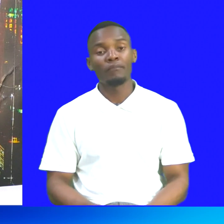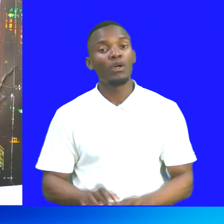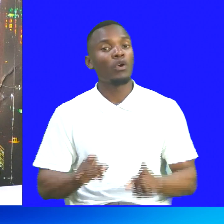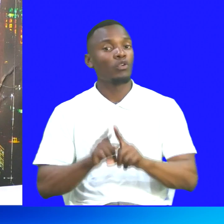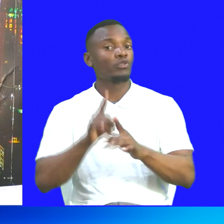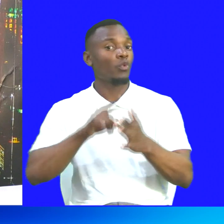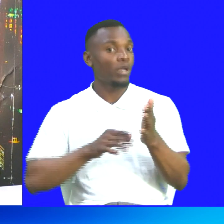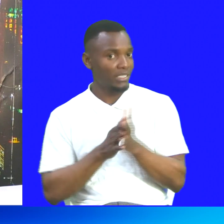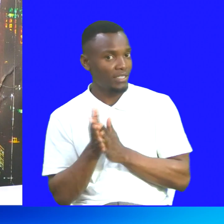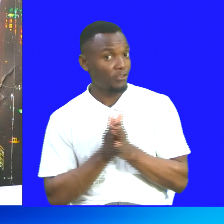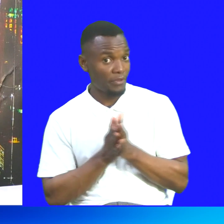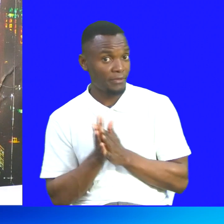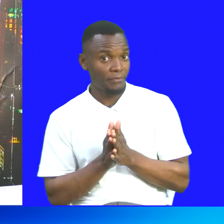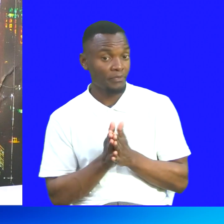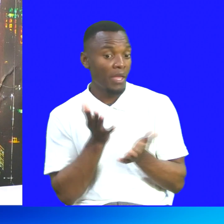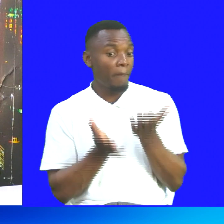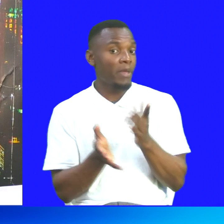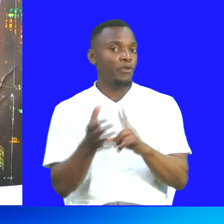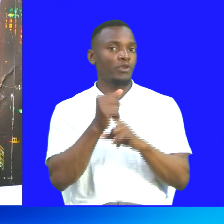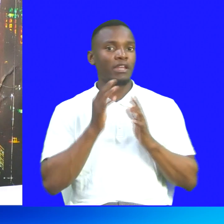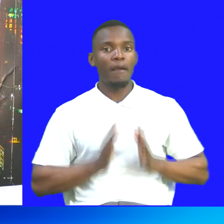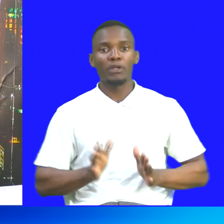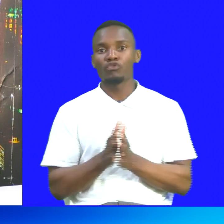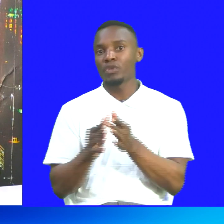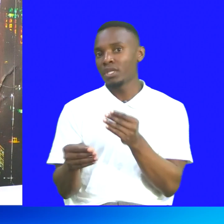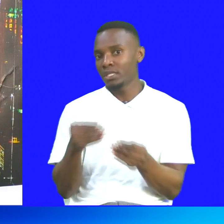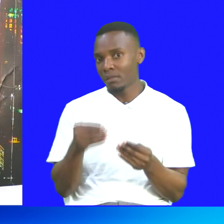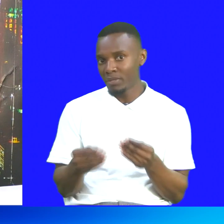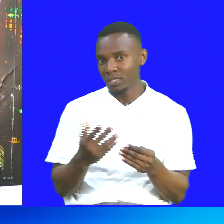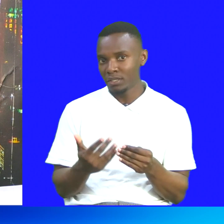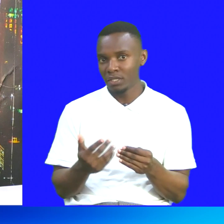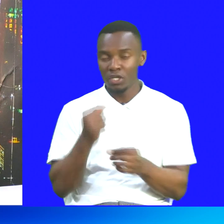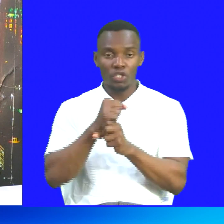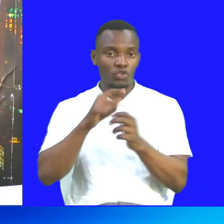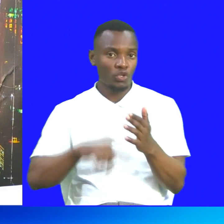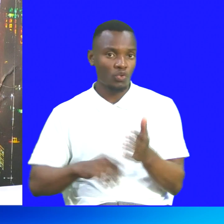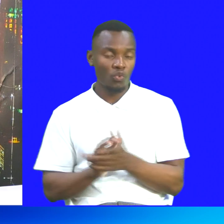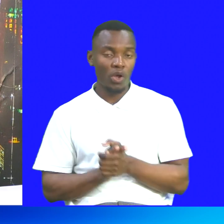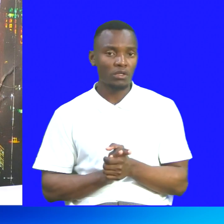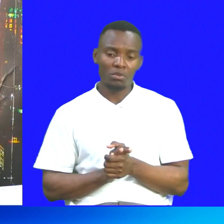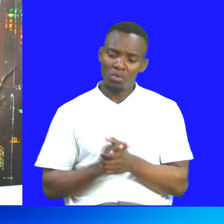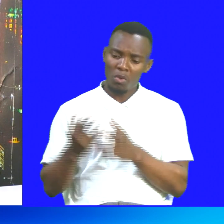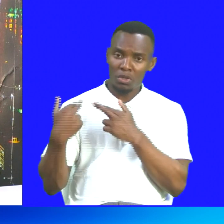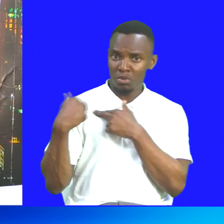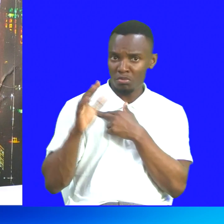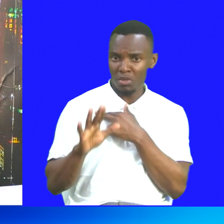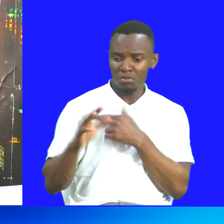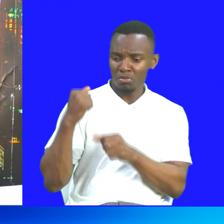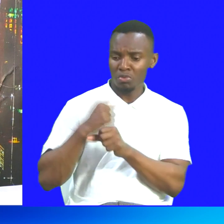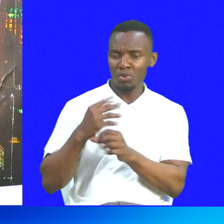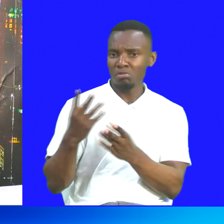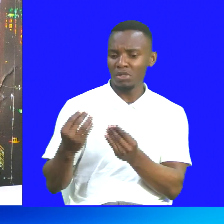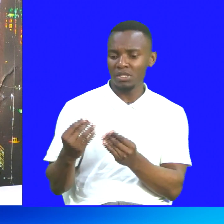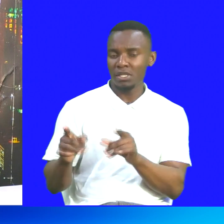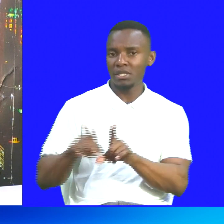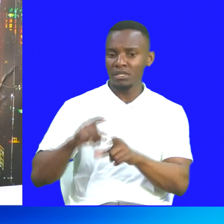Interestingly, you might find a person with disability carrying out their objectives easily and making